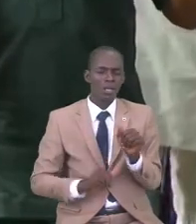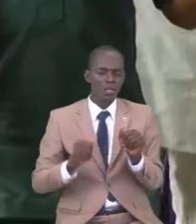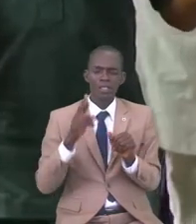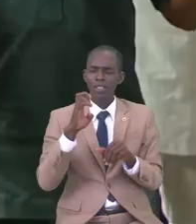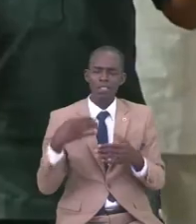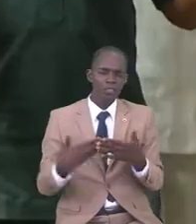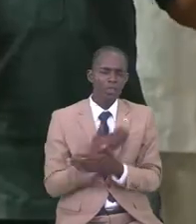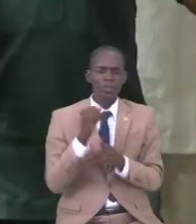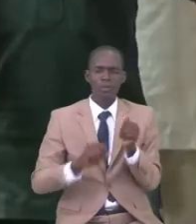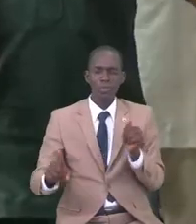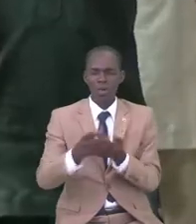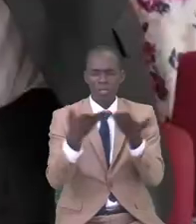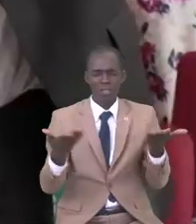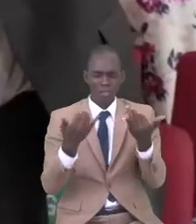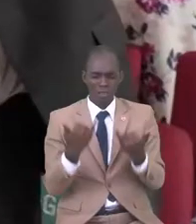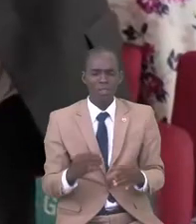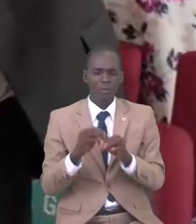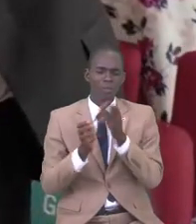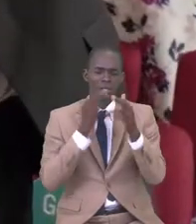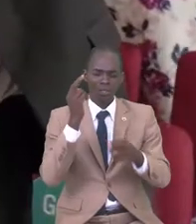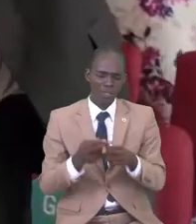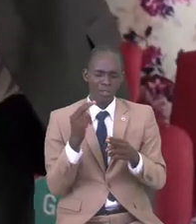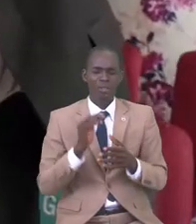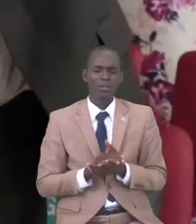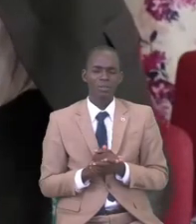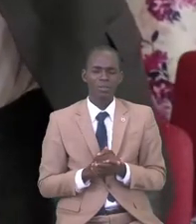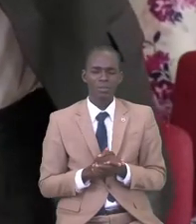today in Jesus' name.